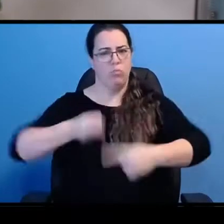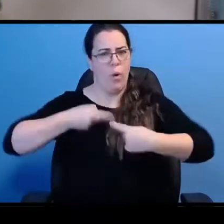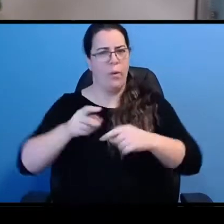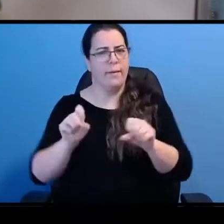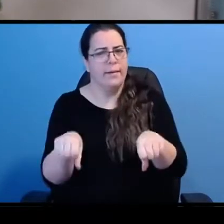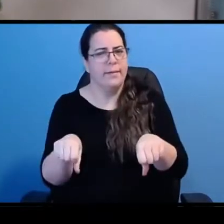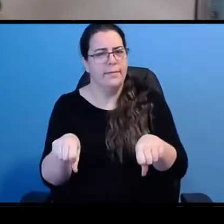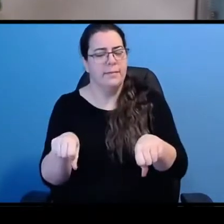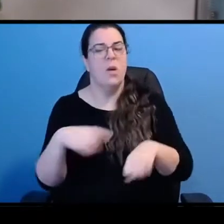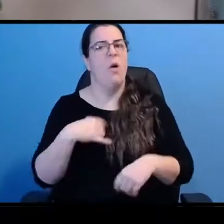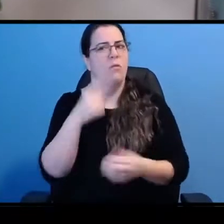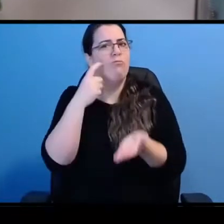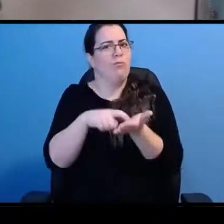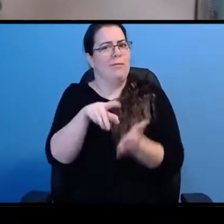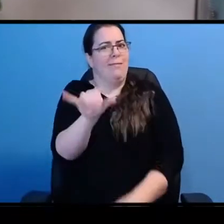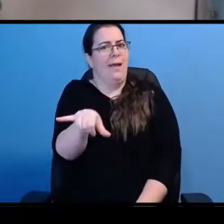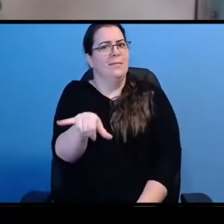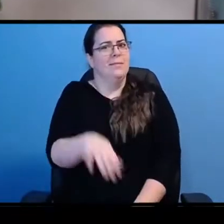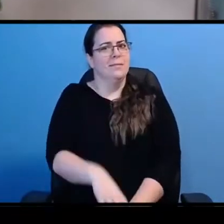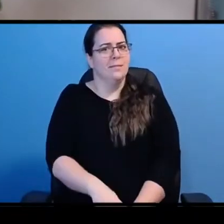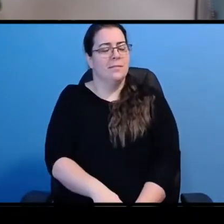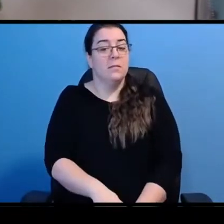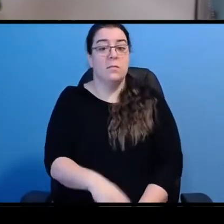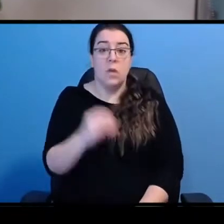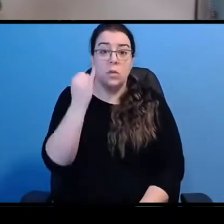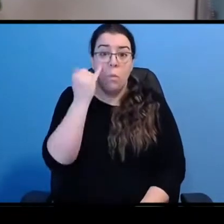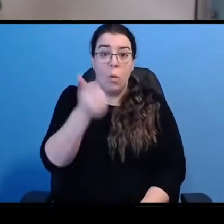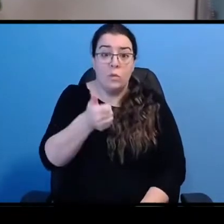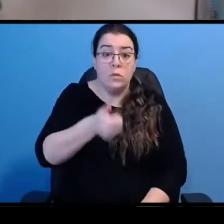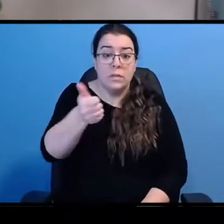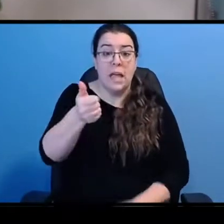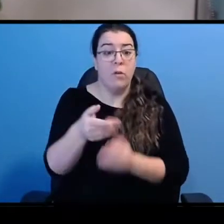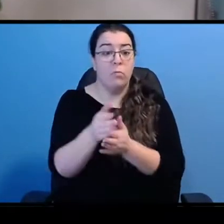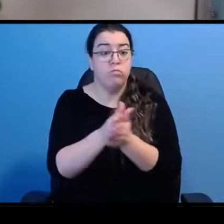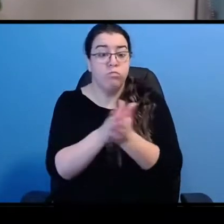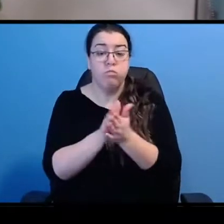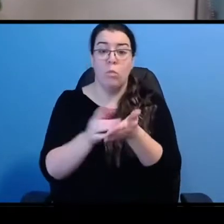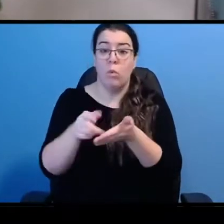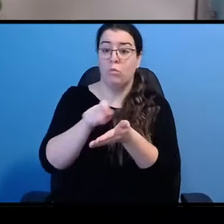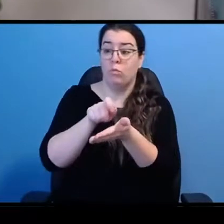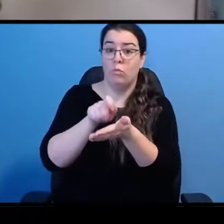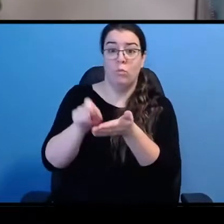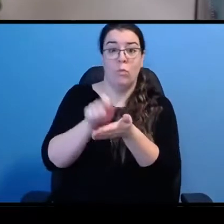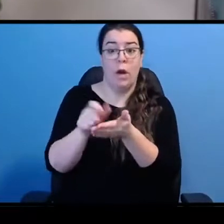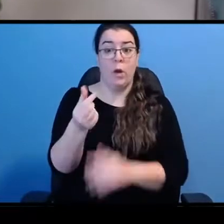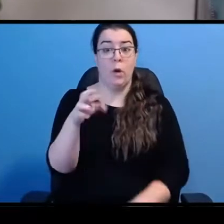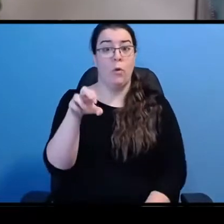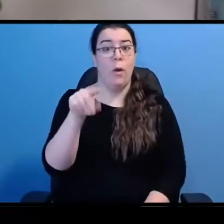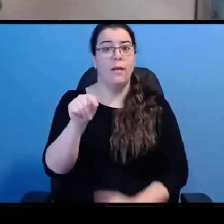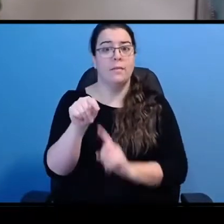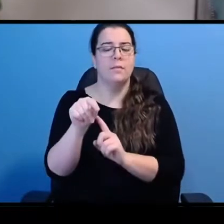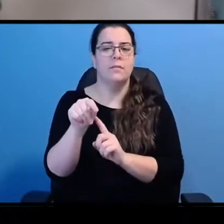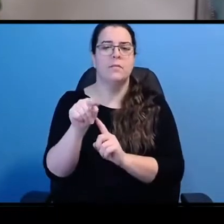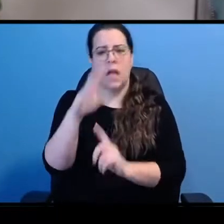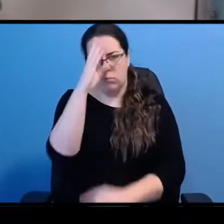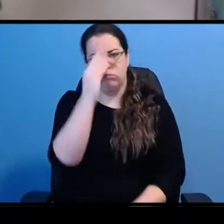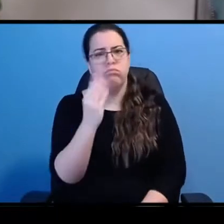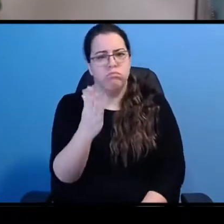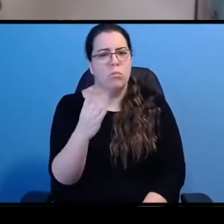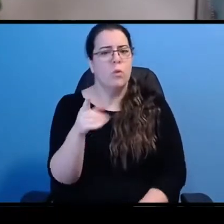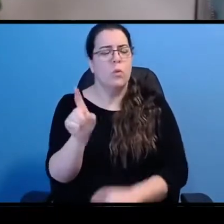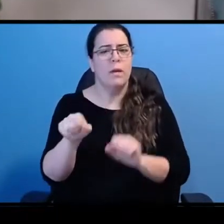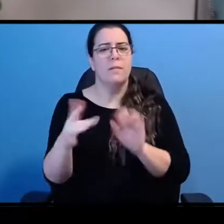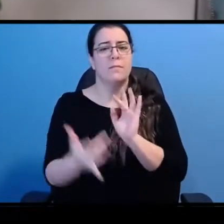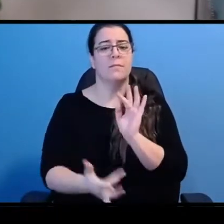So if you're interested in writing a grant, but you're concerned about it affecting your income support, I just want to let everyone know that you can contact us at